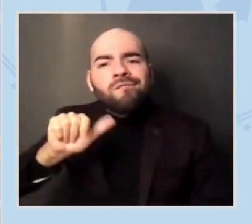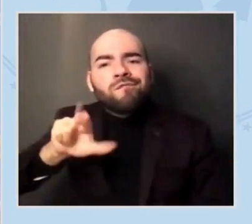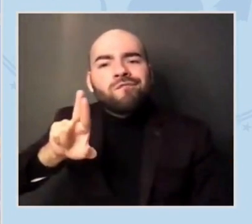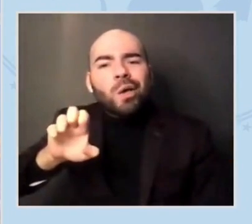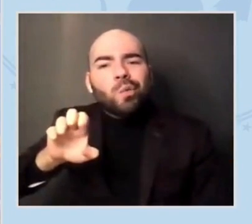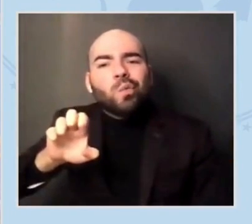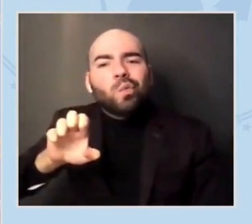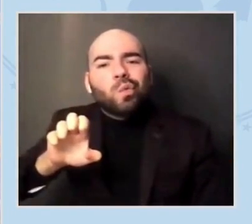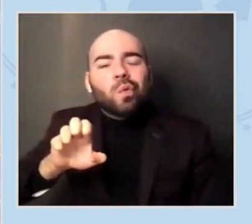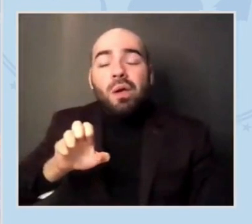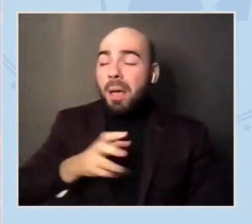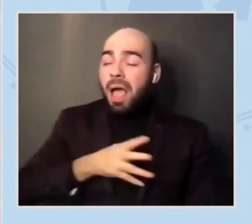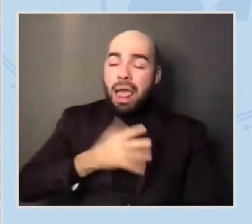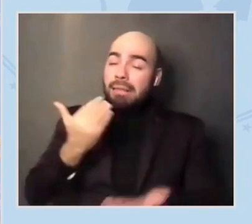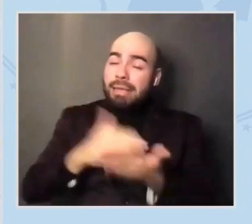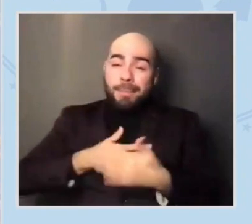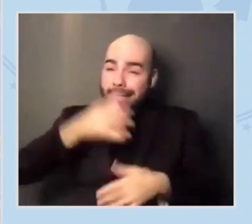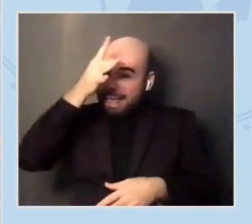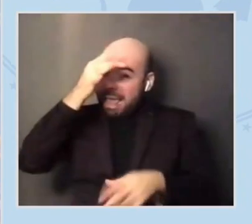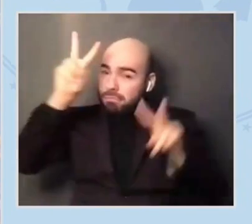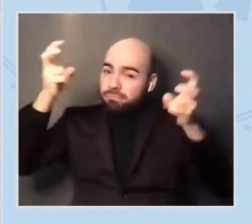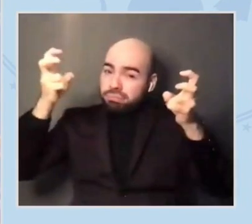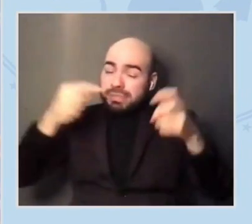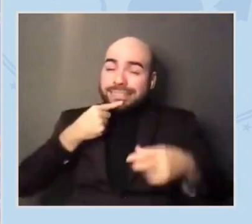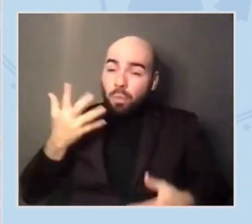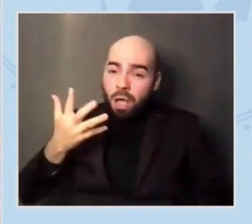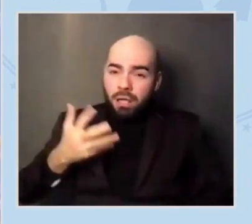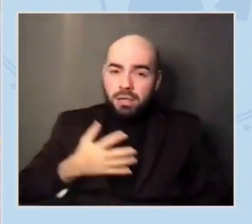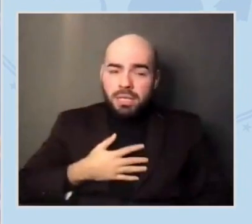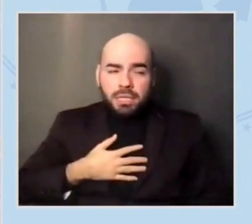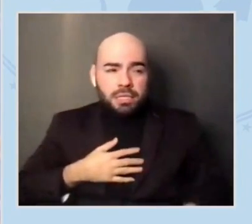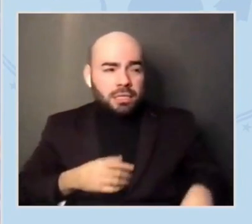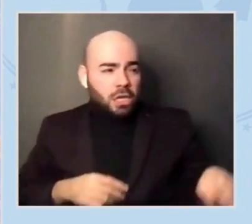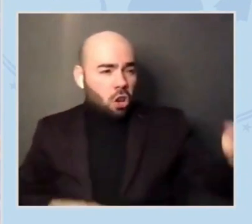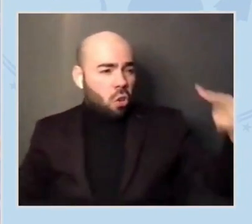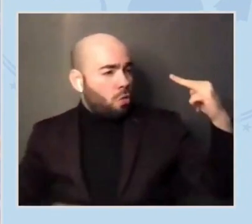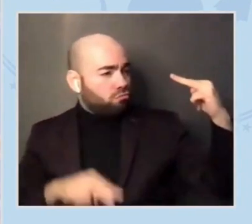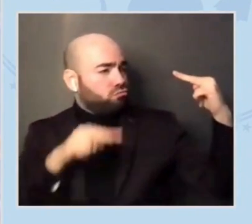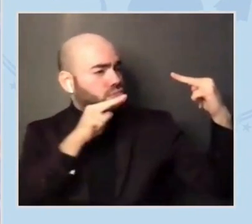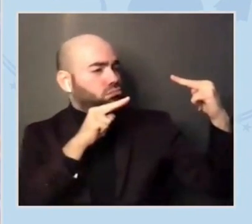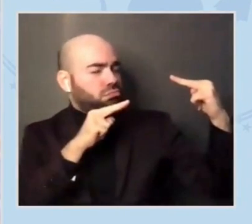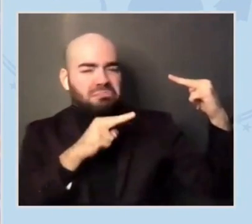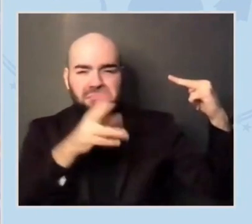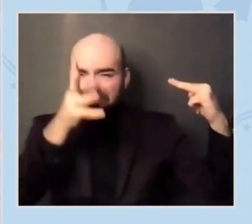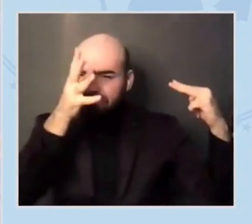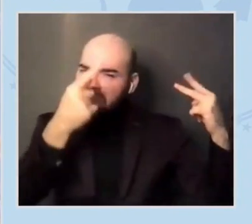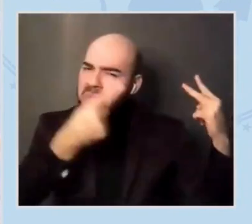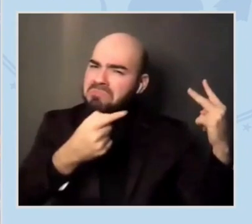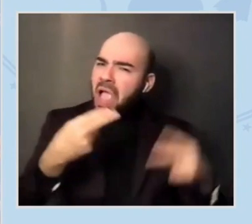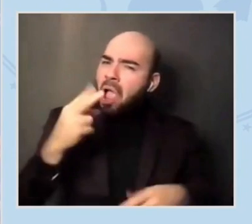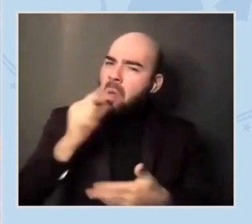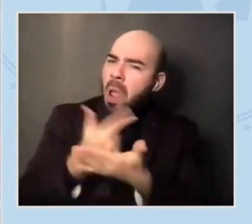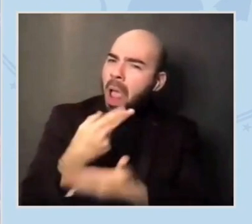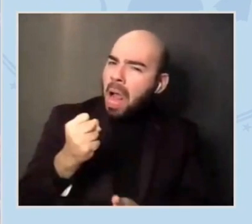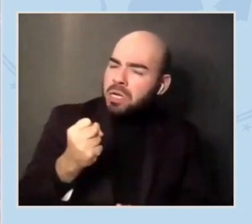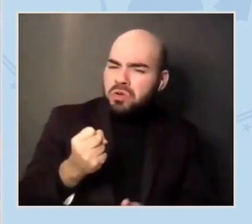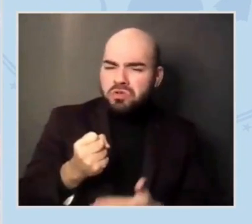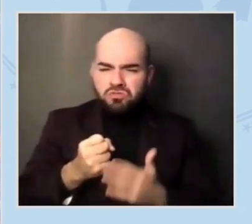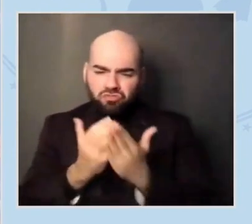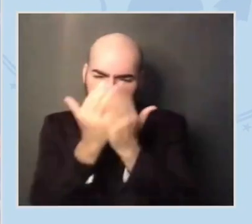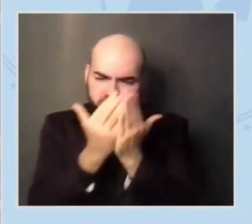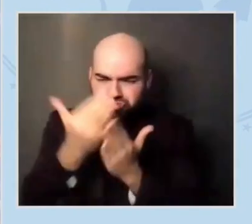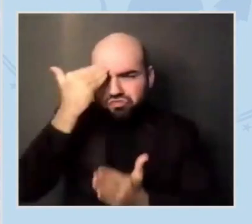would say, Joe, let me tell you what I value. And he'd look at them as a high school educated guy, very well read. And he'd look at me and say, don't tell me what you